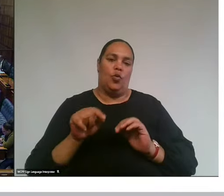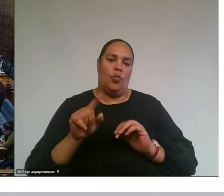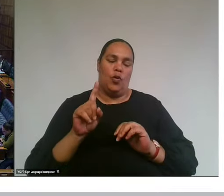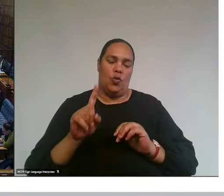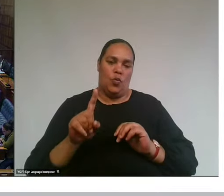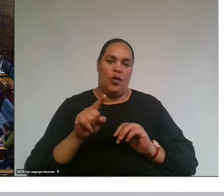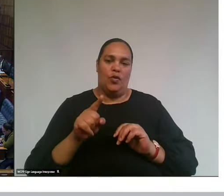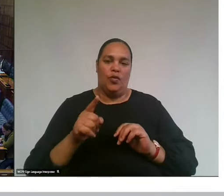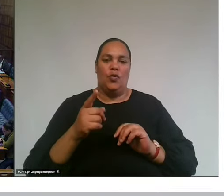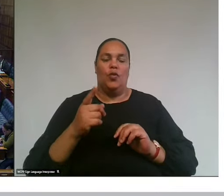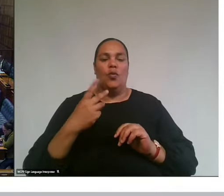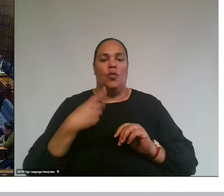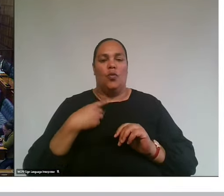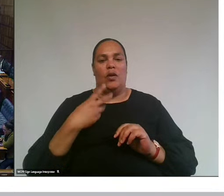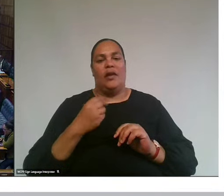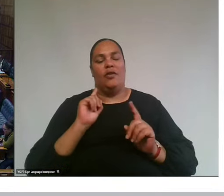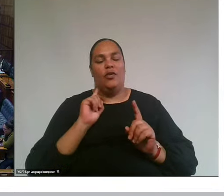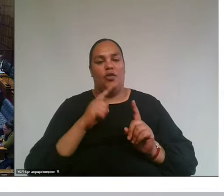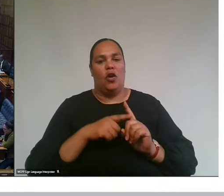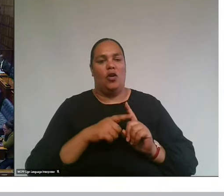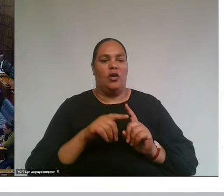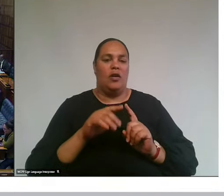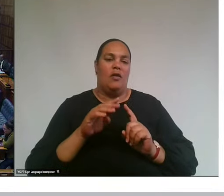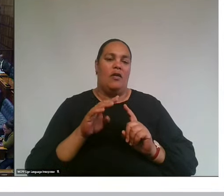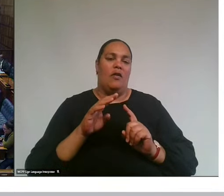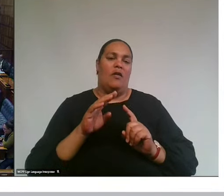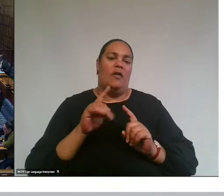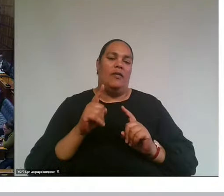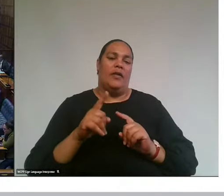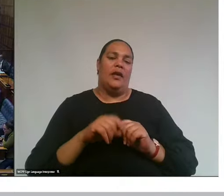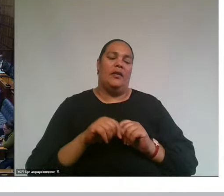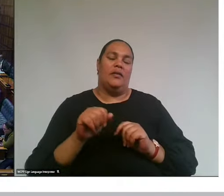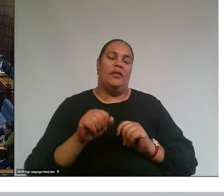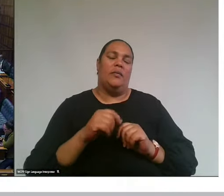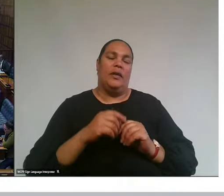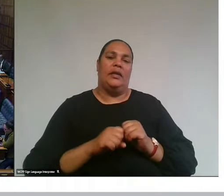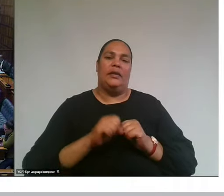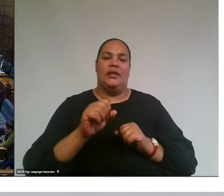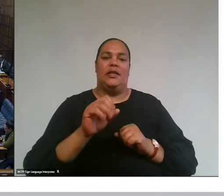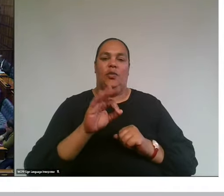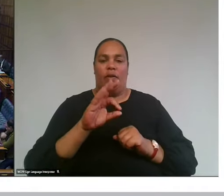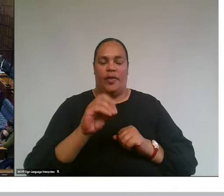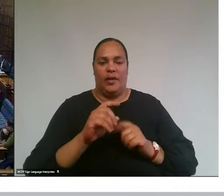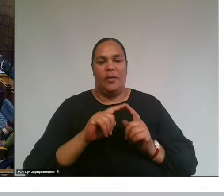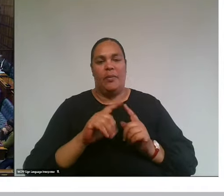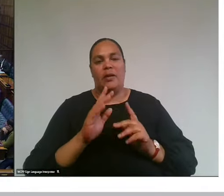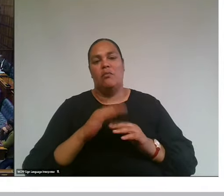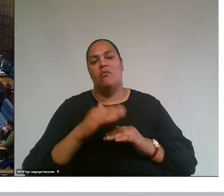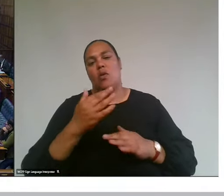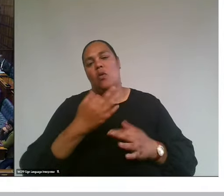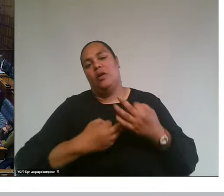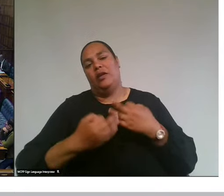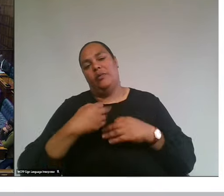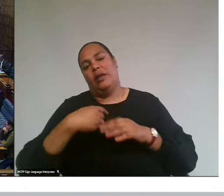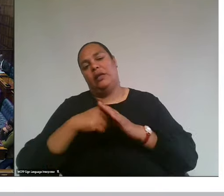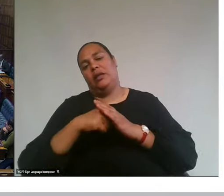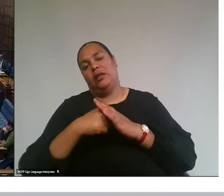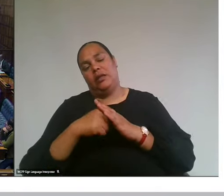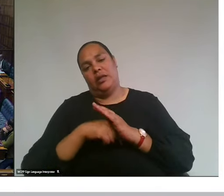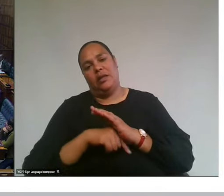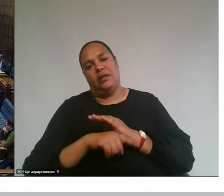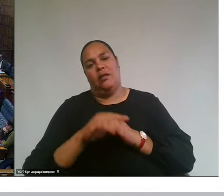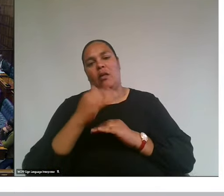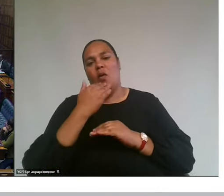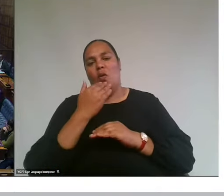you you had a target of to 40 you exceeded with 30 can you just give us more details in terms of who